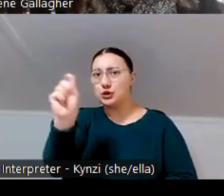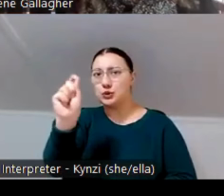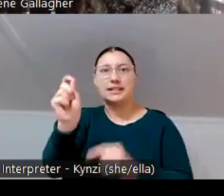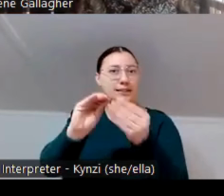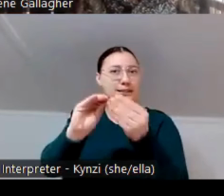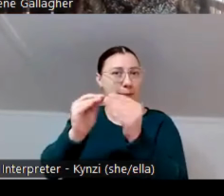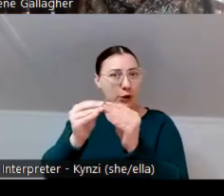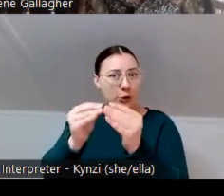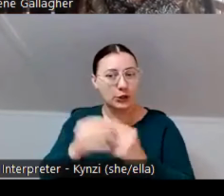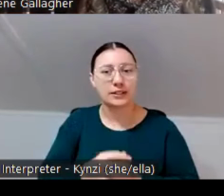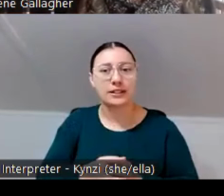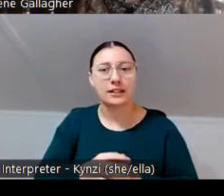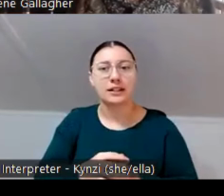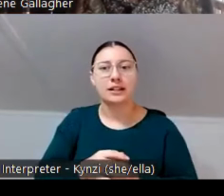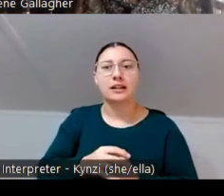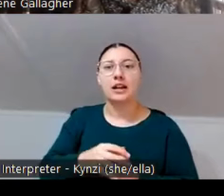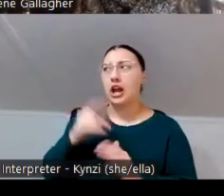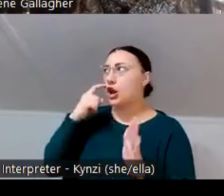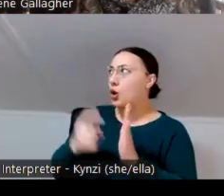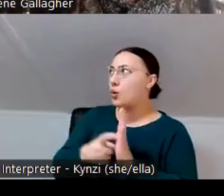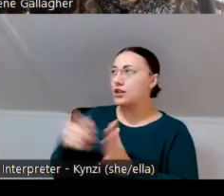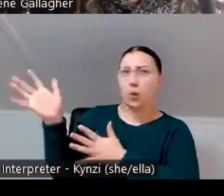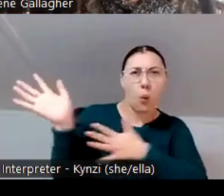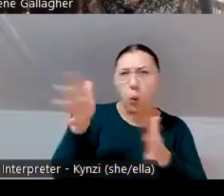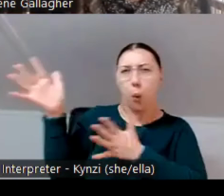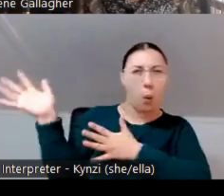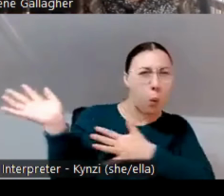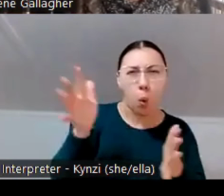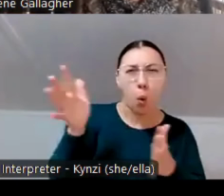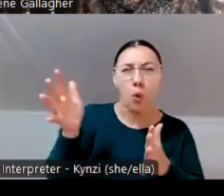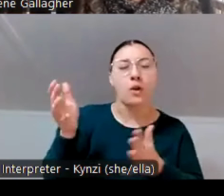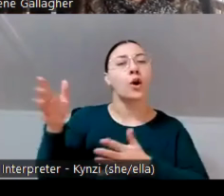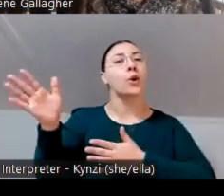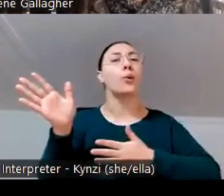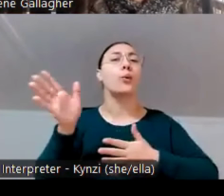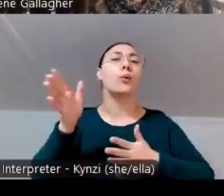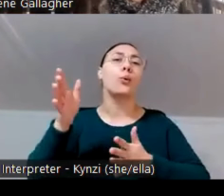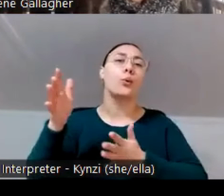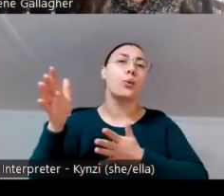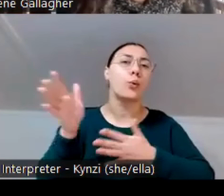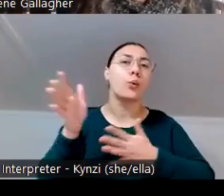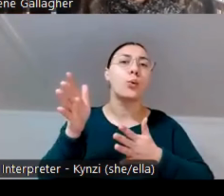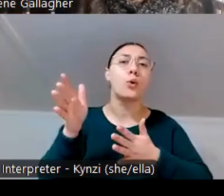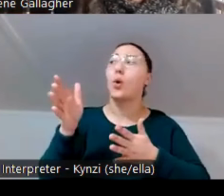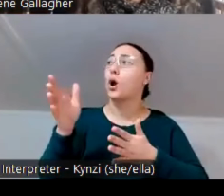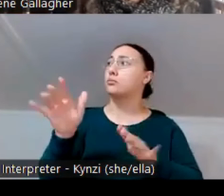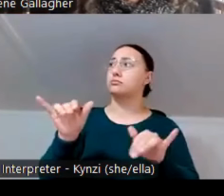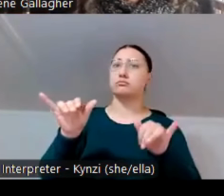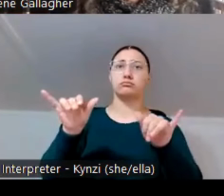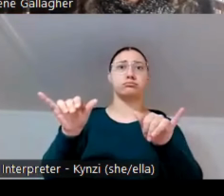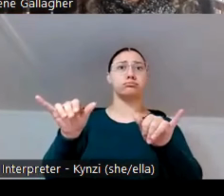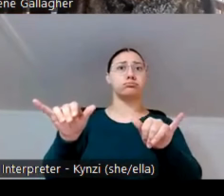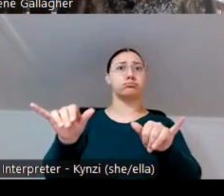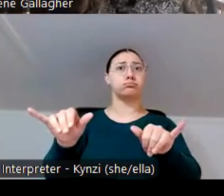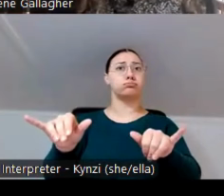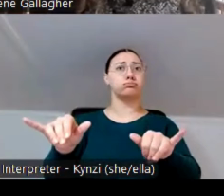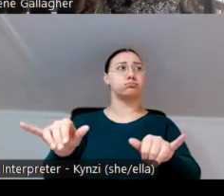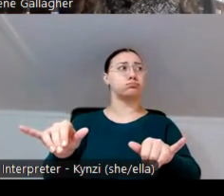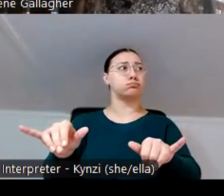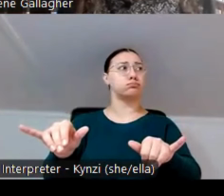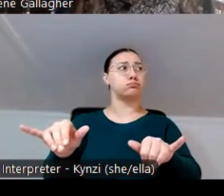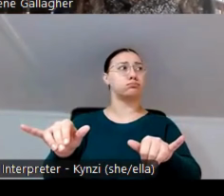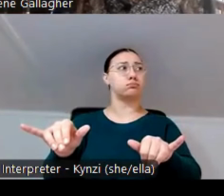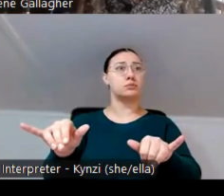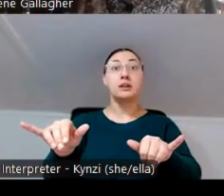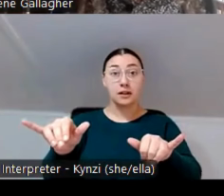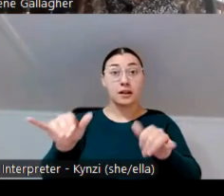whether there's a strong wind, a nice breeze, or no movement at all. One way to check for wind is to watch a flag.